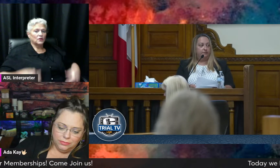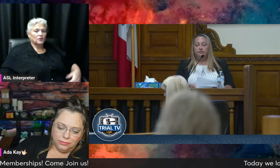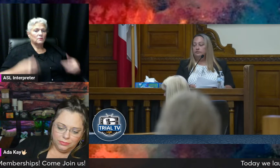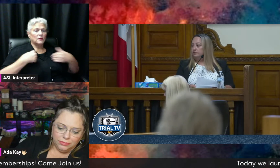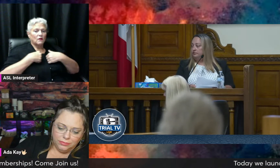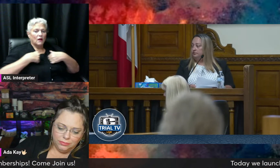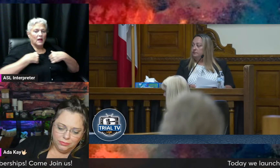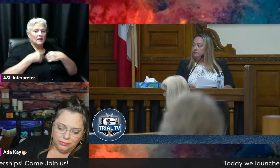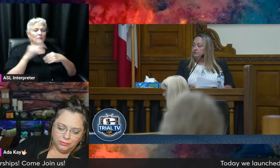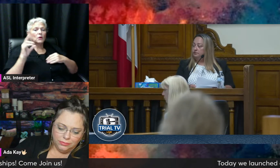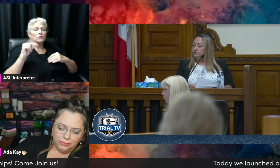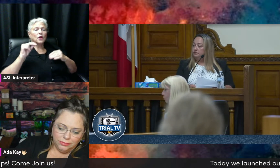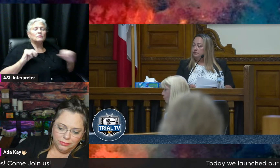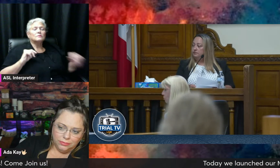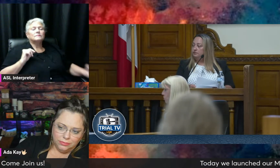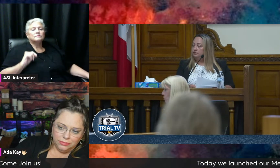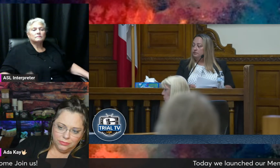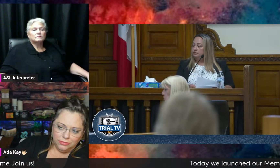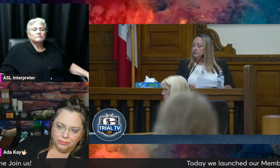not.